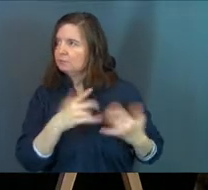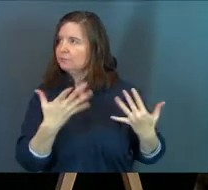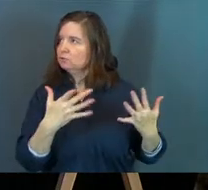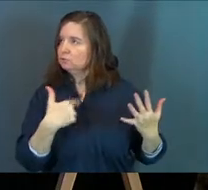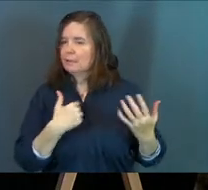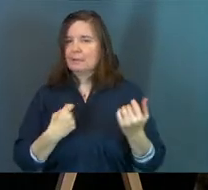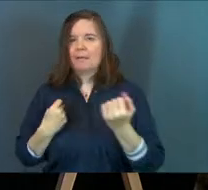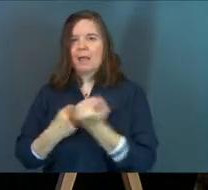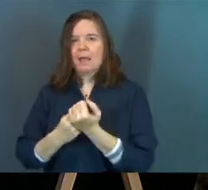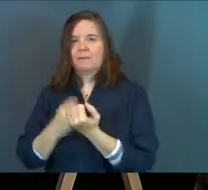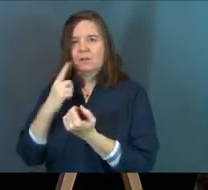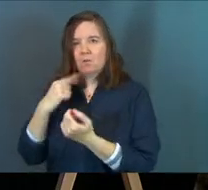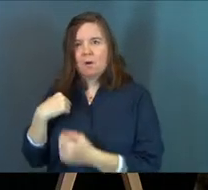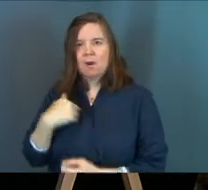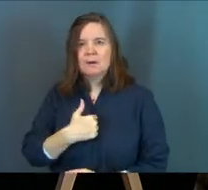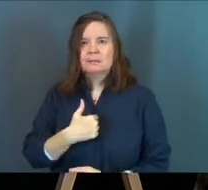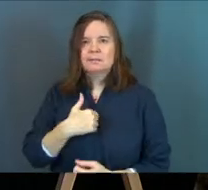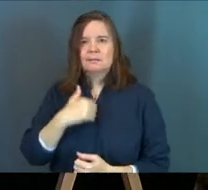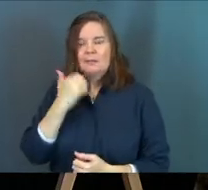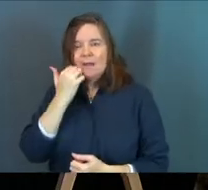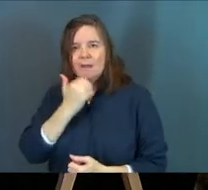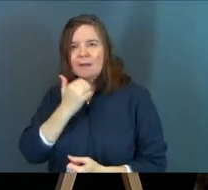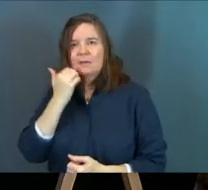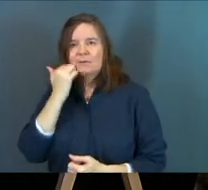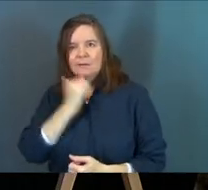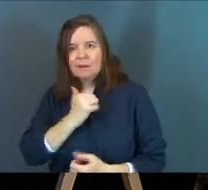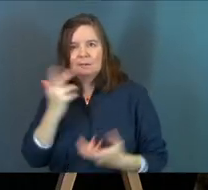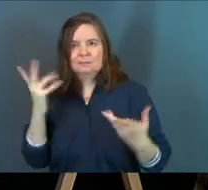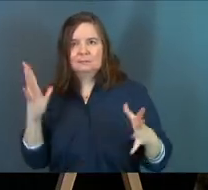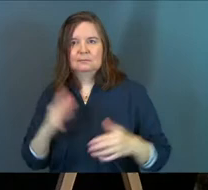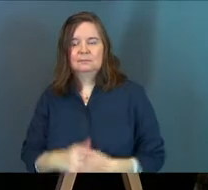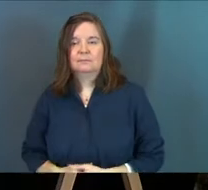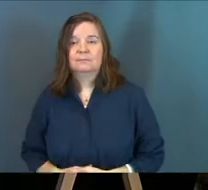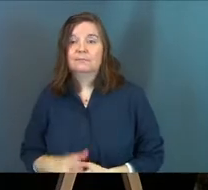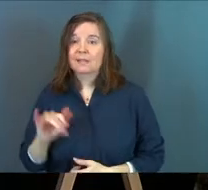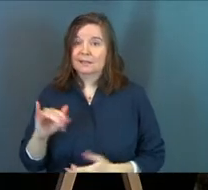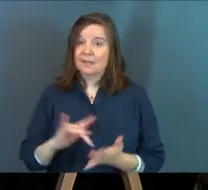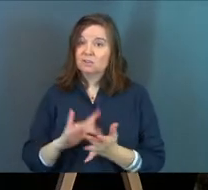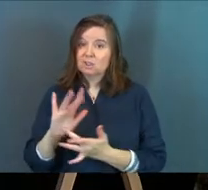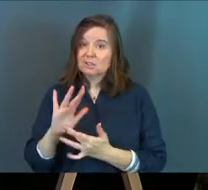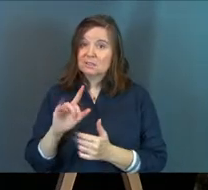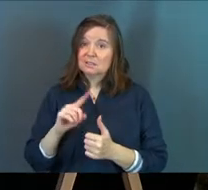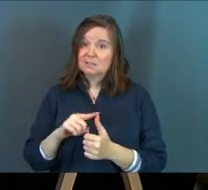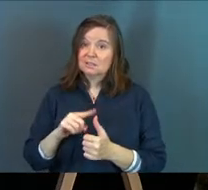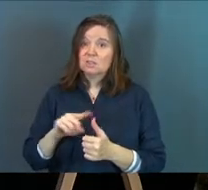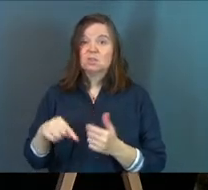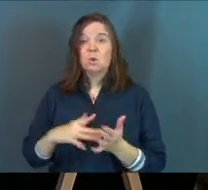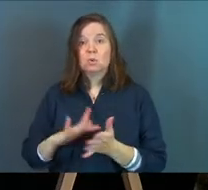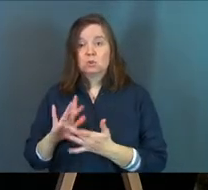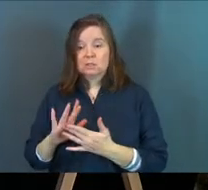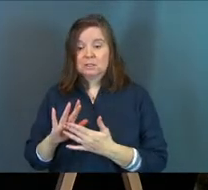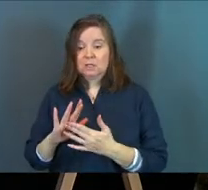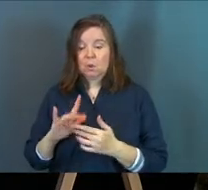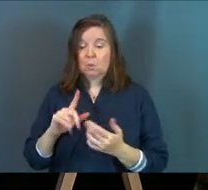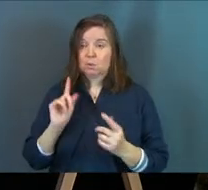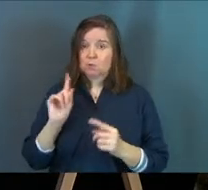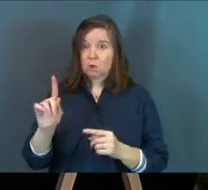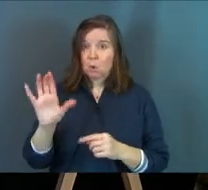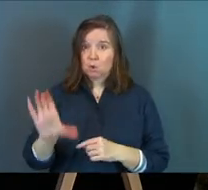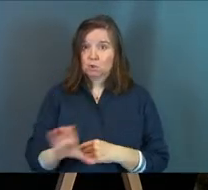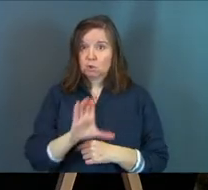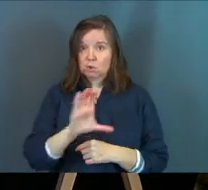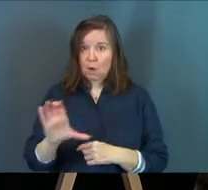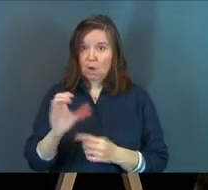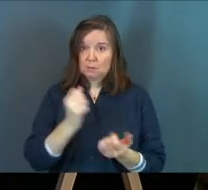He advocates for us every single day. That's Jesus. And so when Jesus was about to go to the cross,